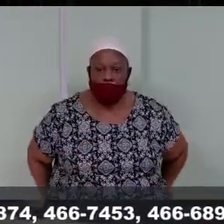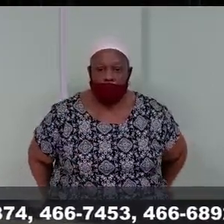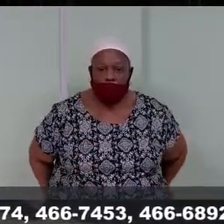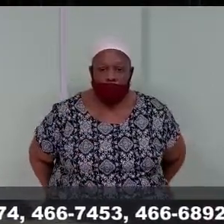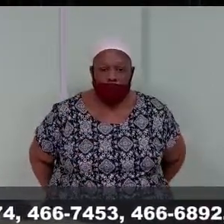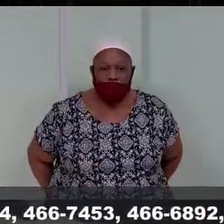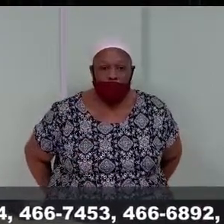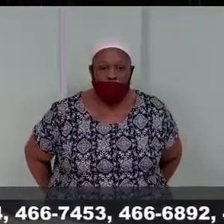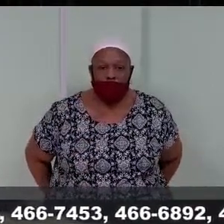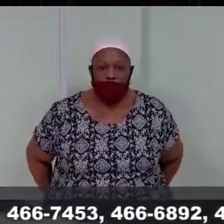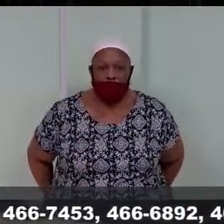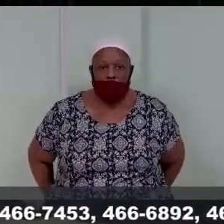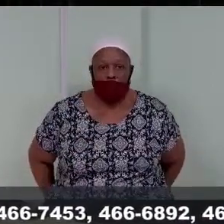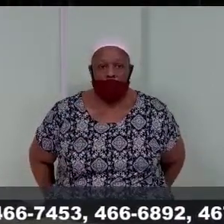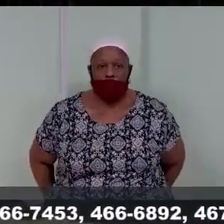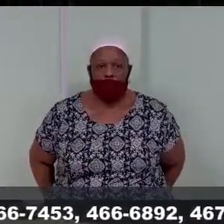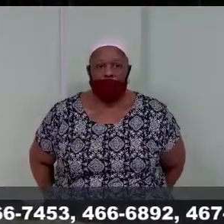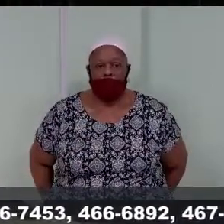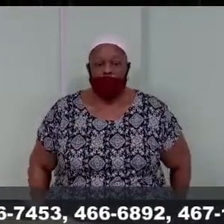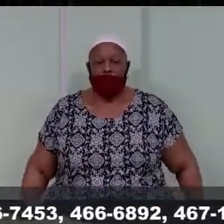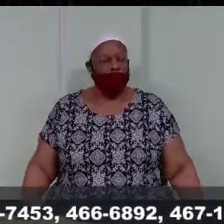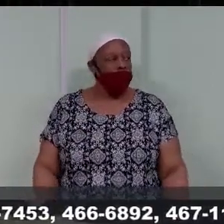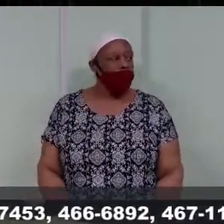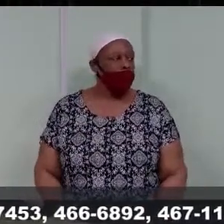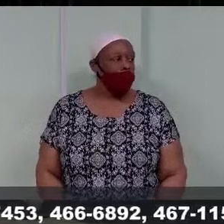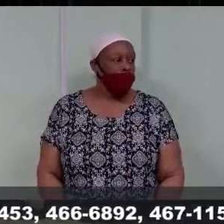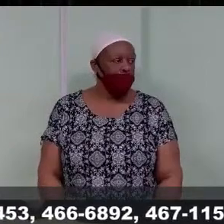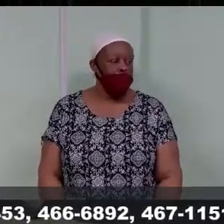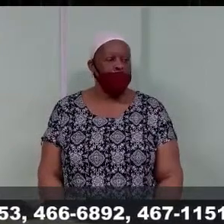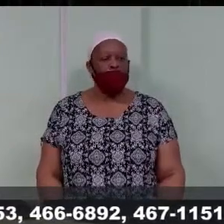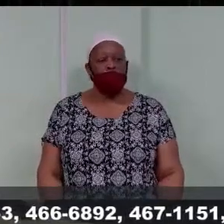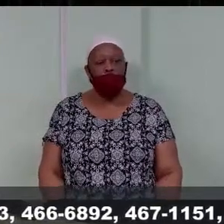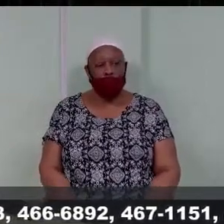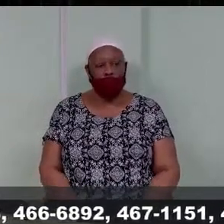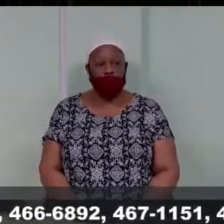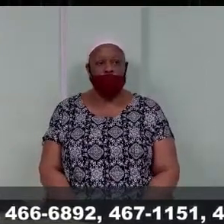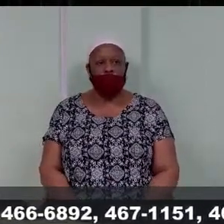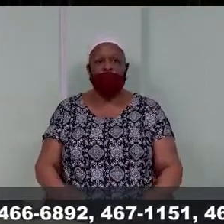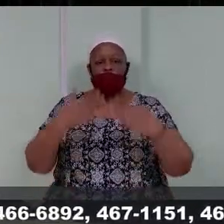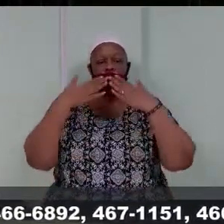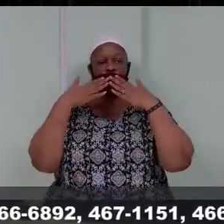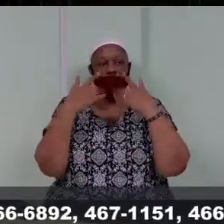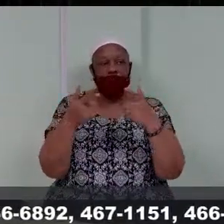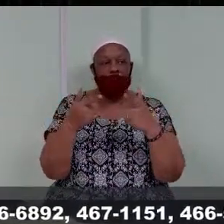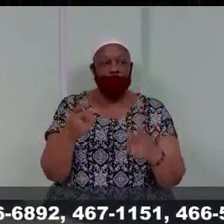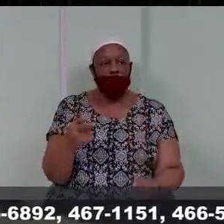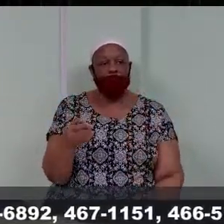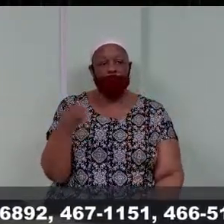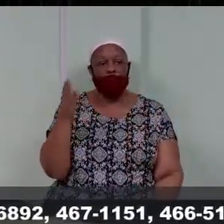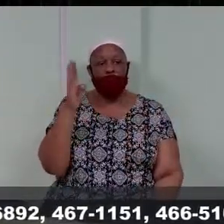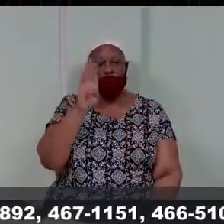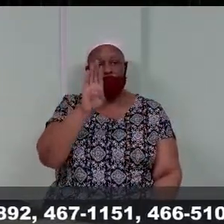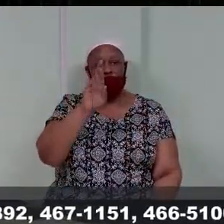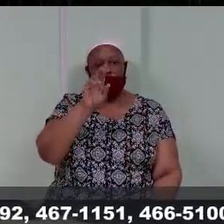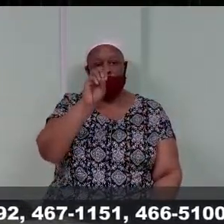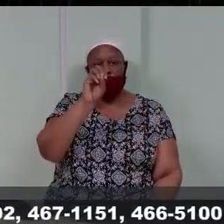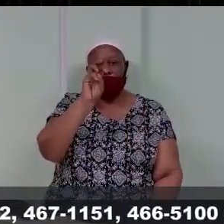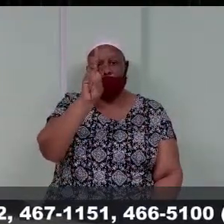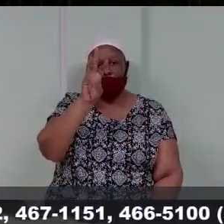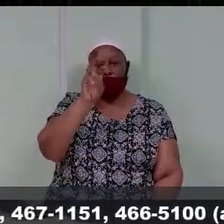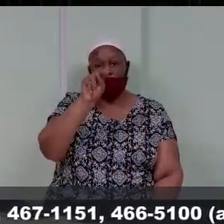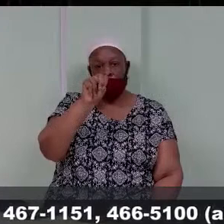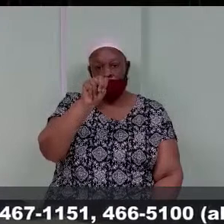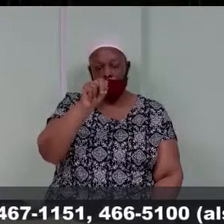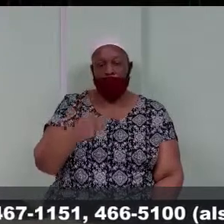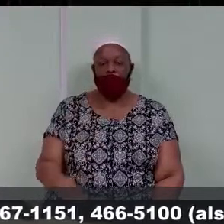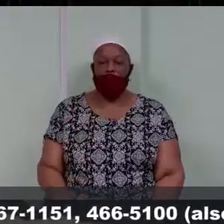Thank you very much, Ms. Brown of the Early Childhood Unit Director.